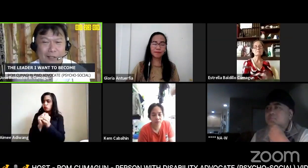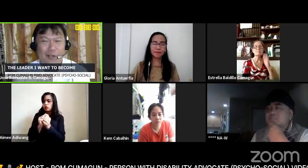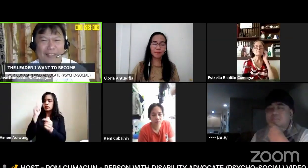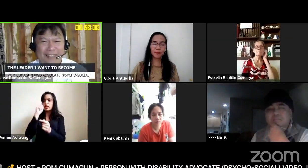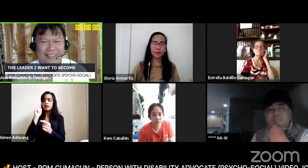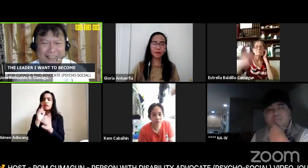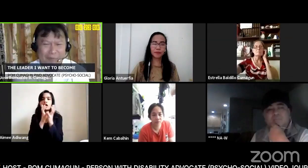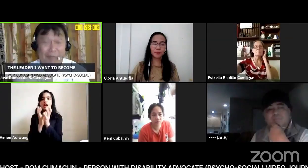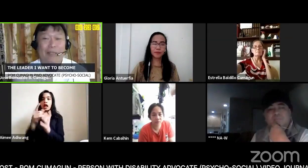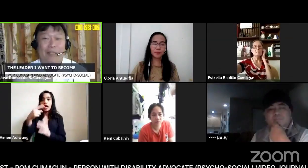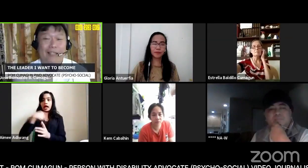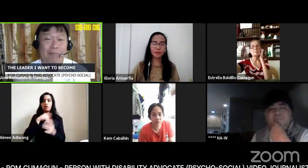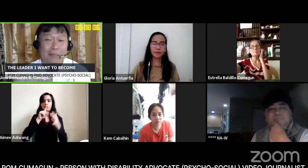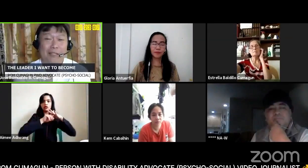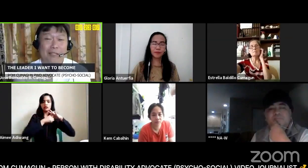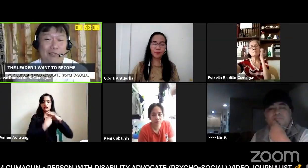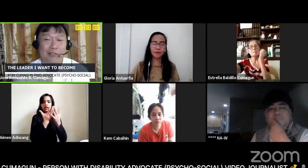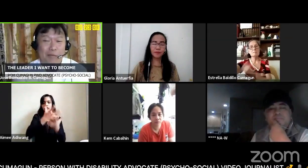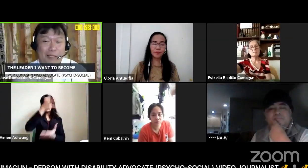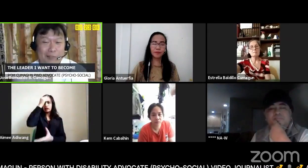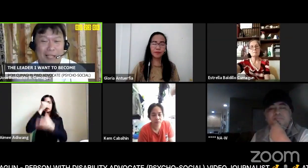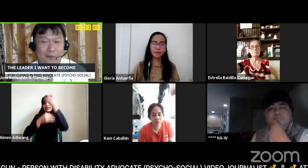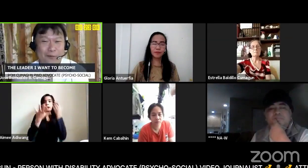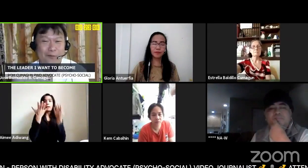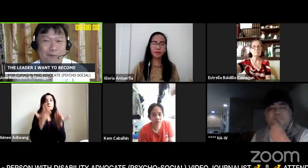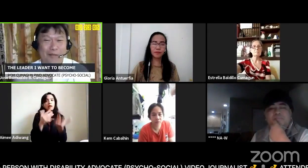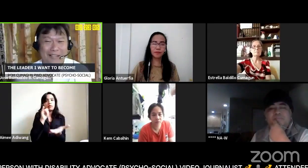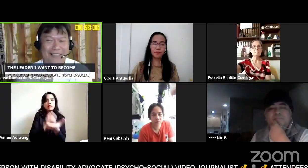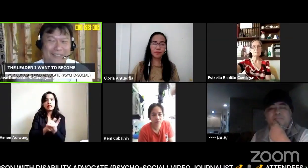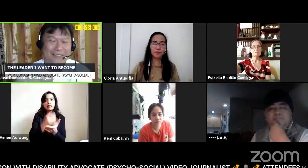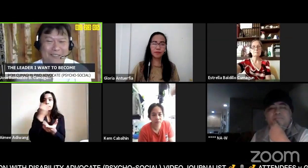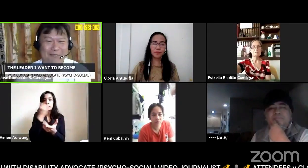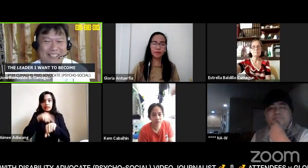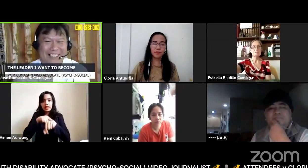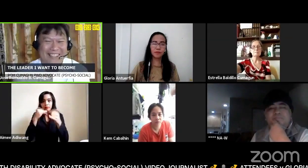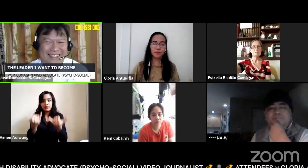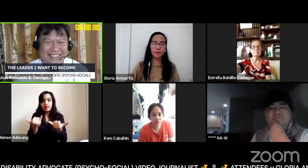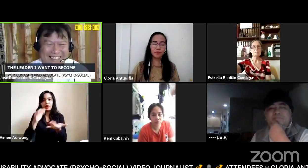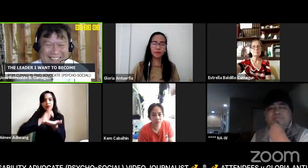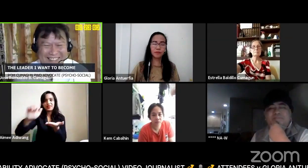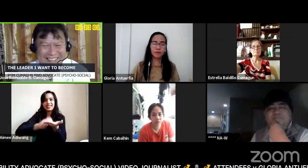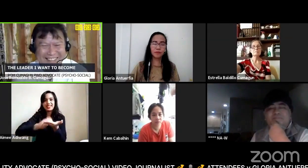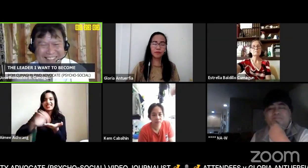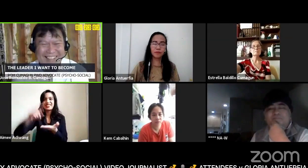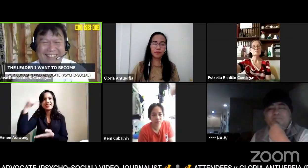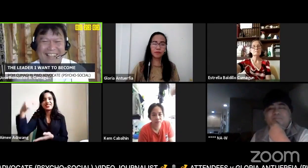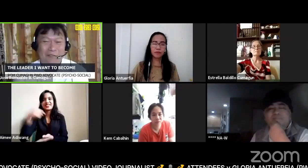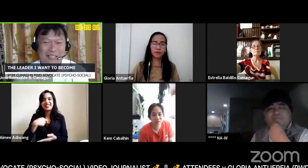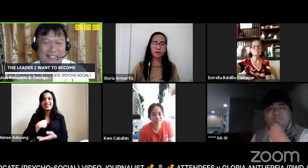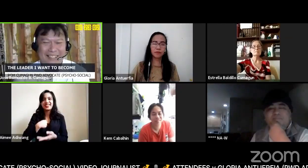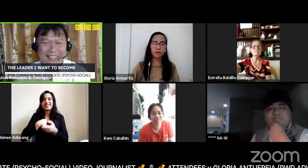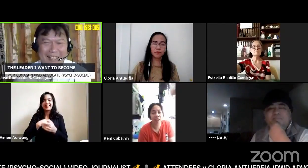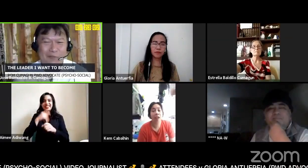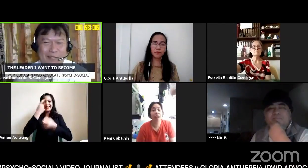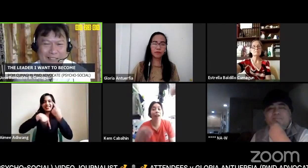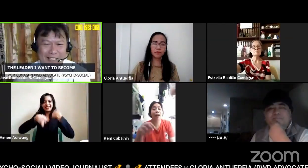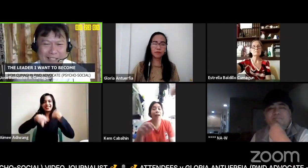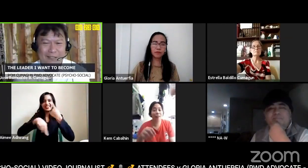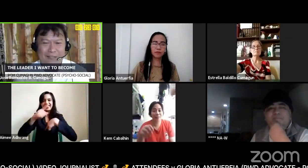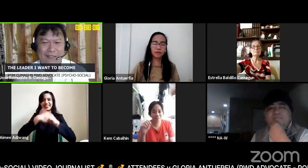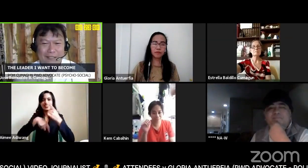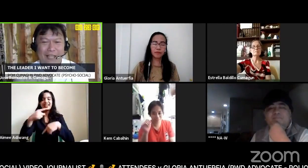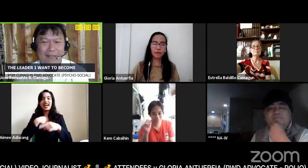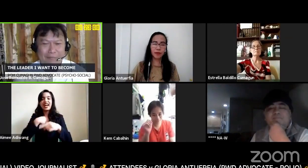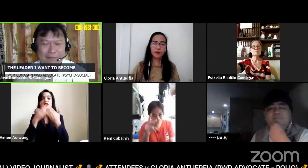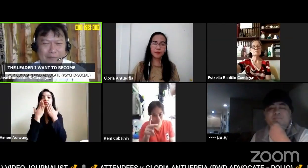I started learning. Maybe this is the best time to practice for me. I will. I